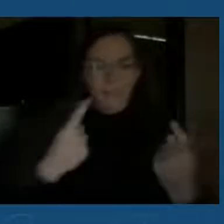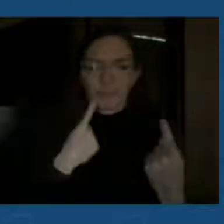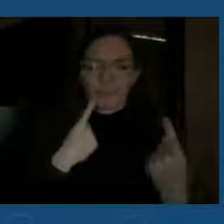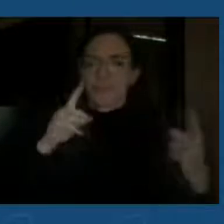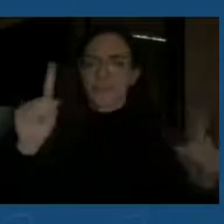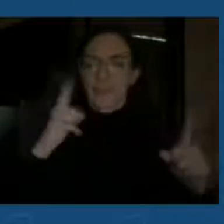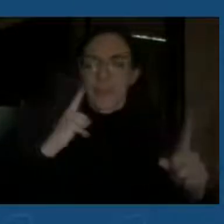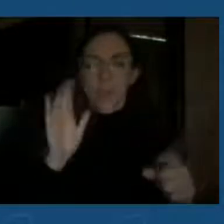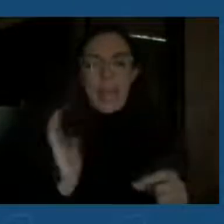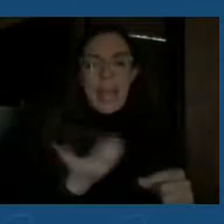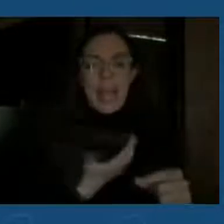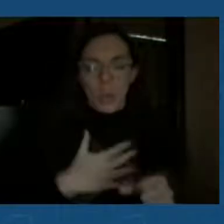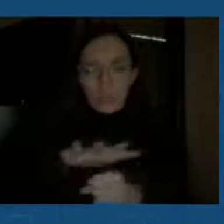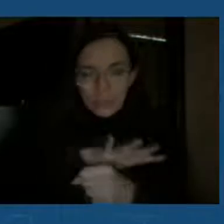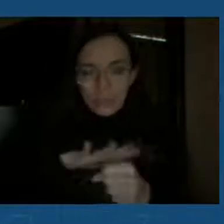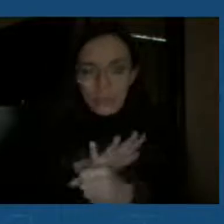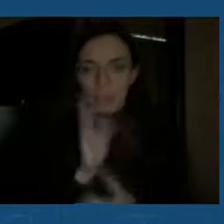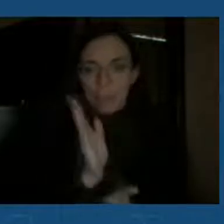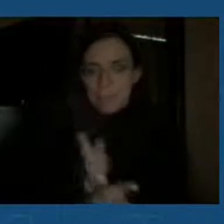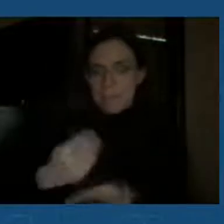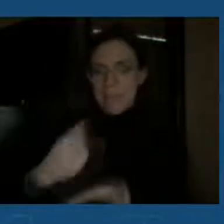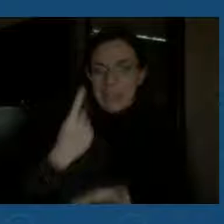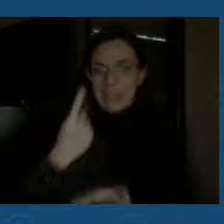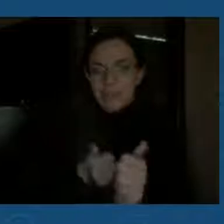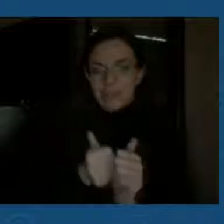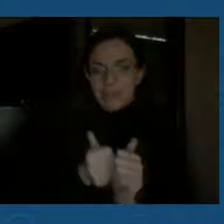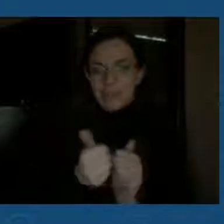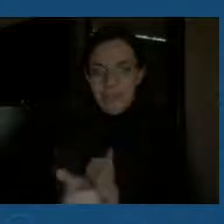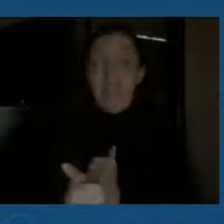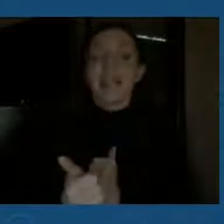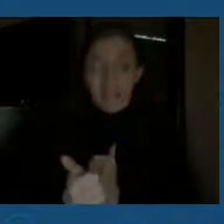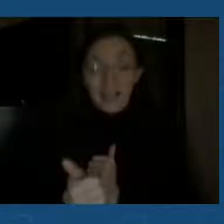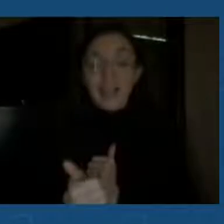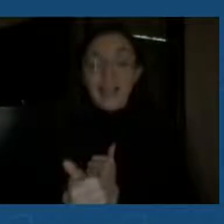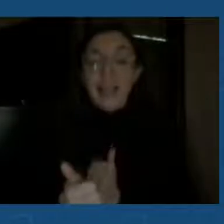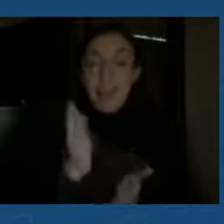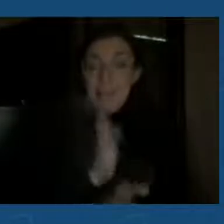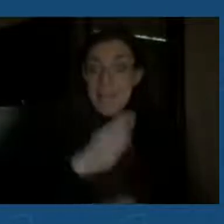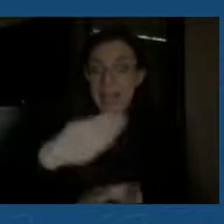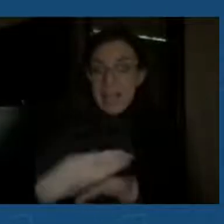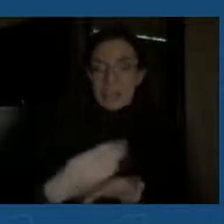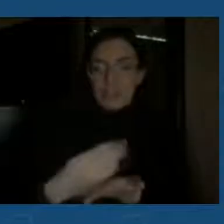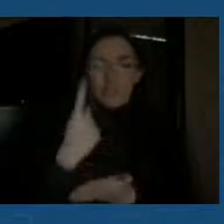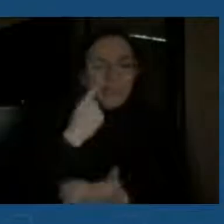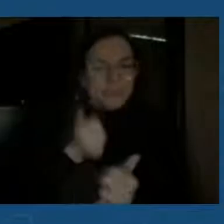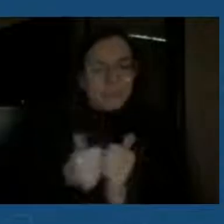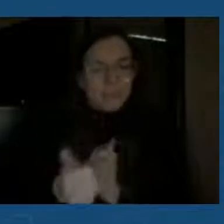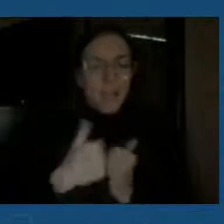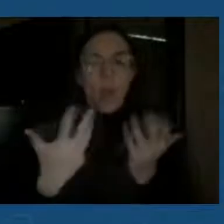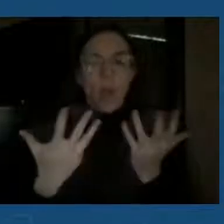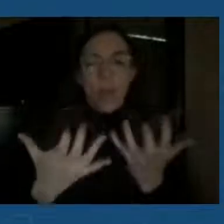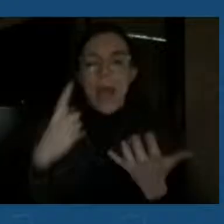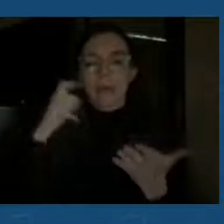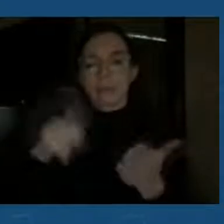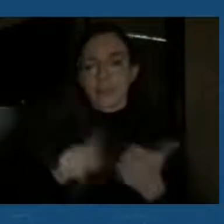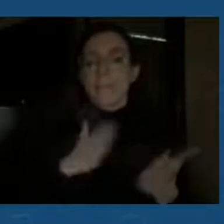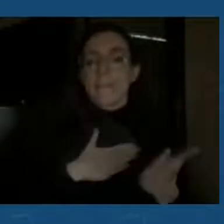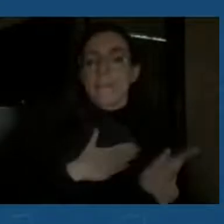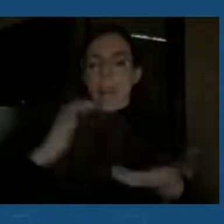budget recently passed. And speaking of our recently passed budget, I do want to acknowledge my partners in state government.